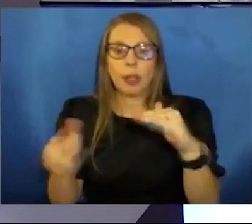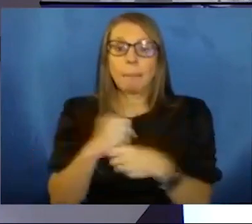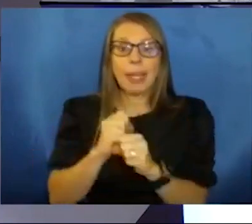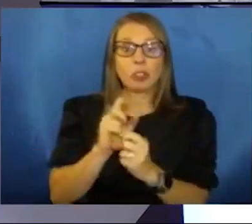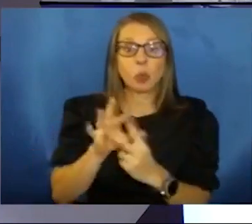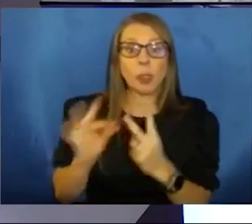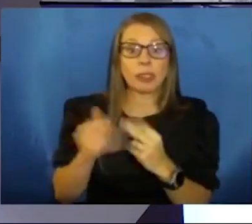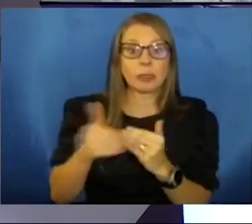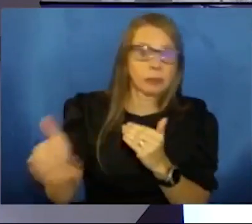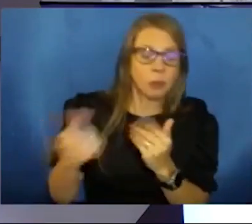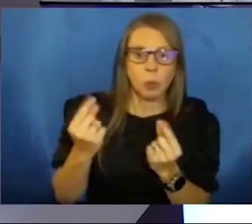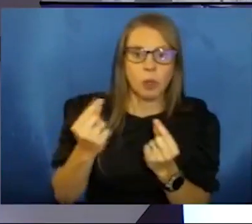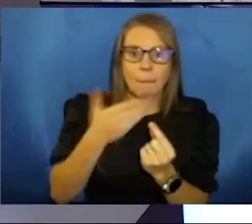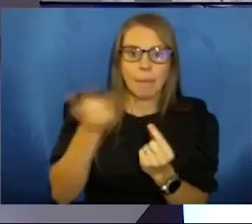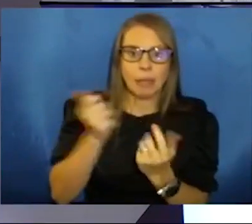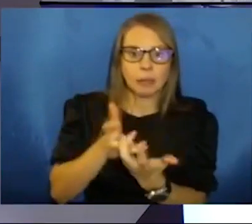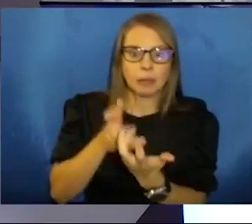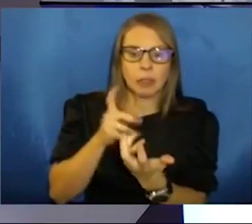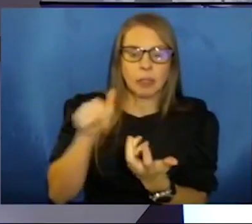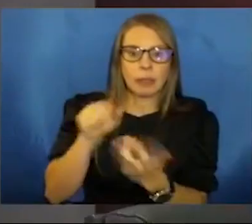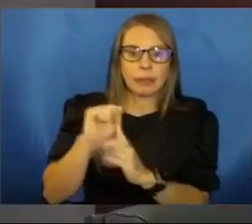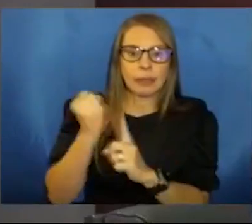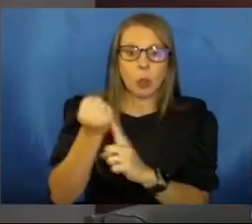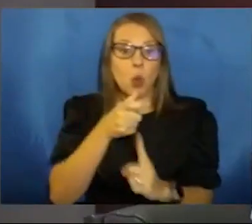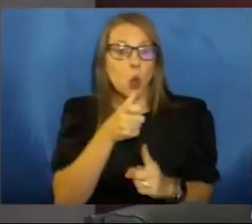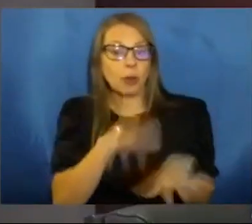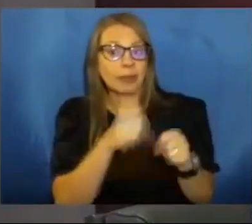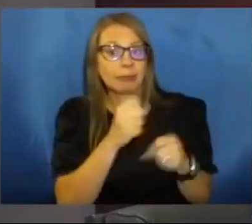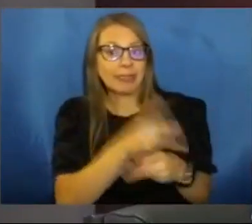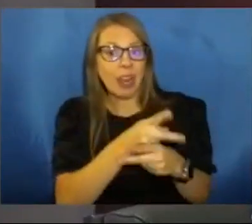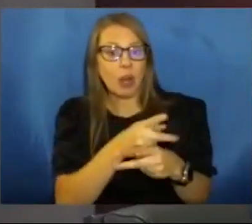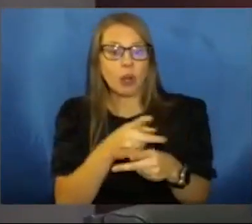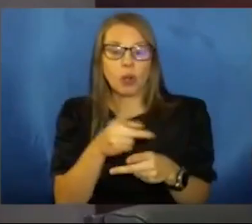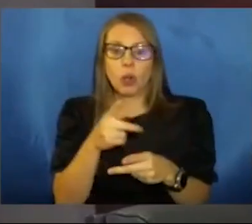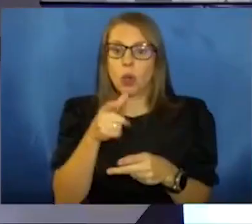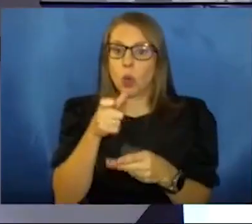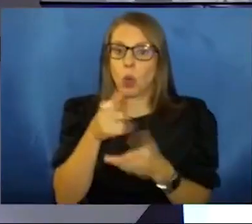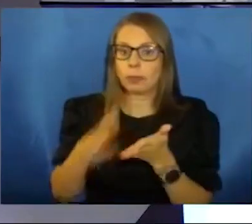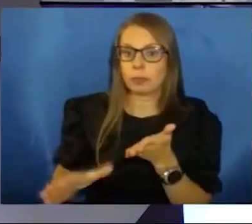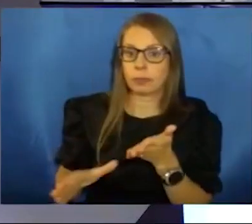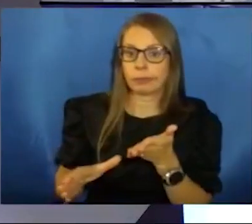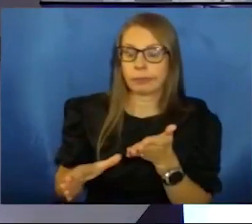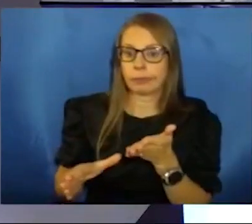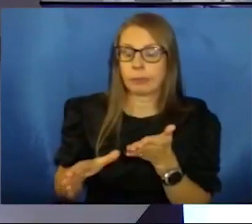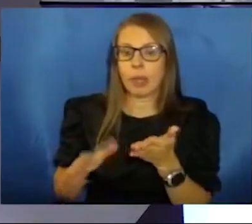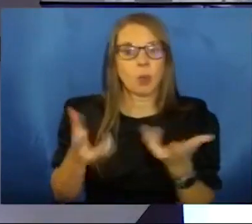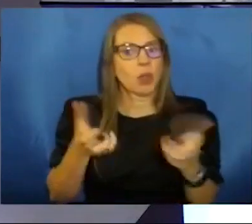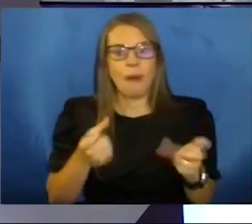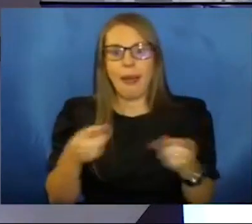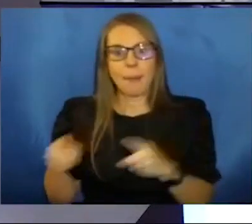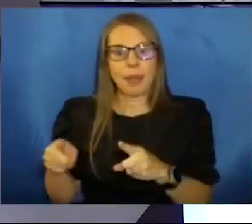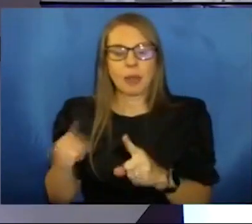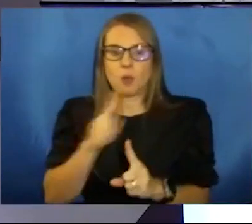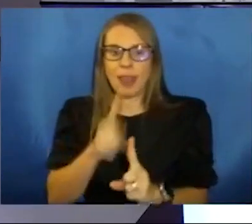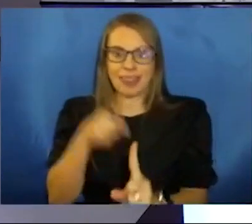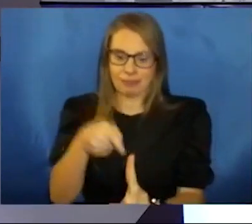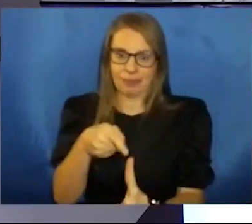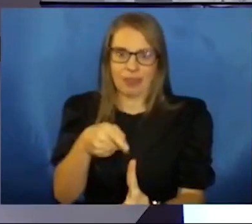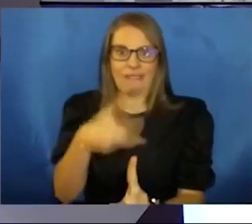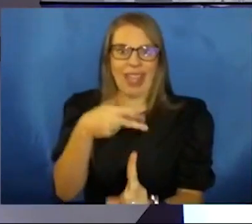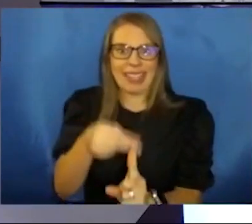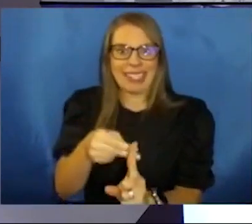really go into those sorts of mass casualty modes, like, you know, we've seen the tents in the garages in Mississippi. And